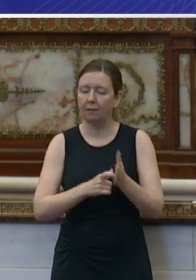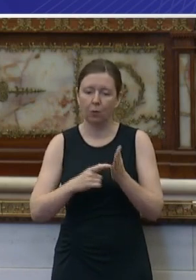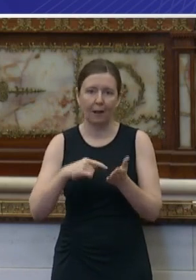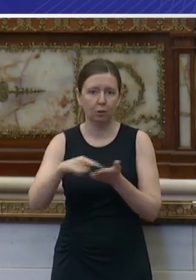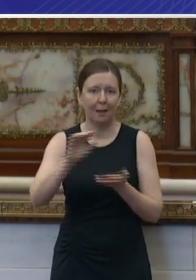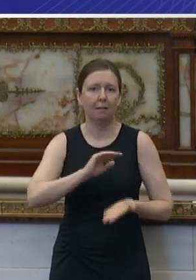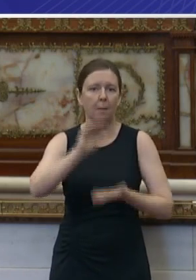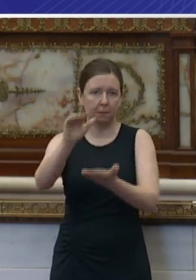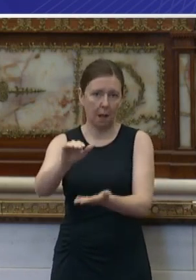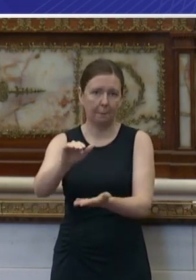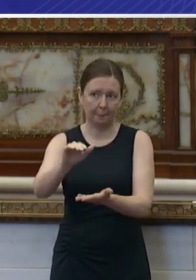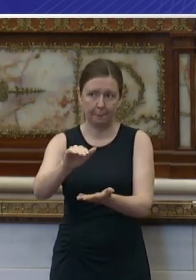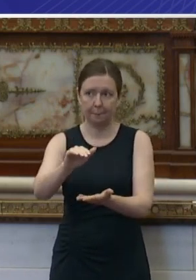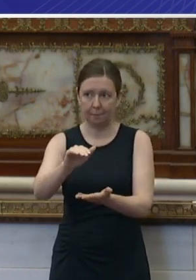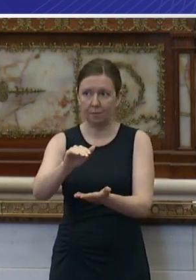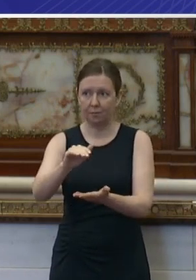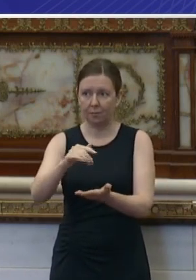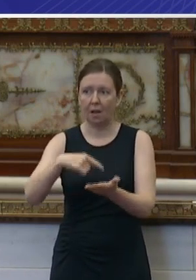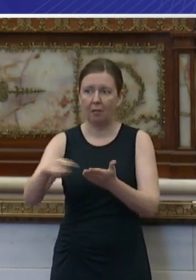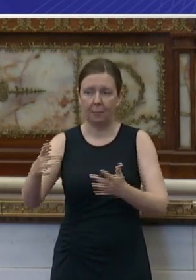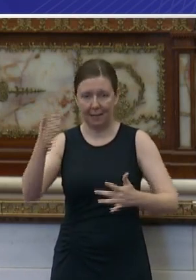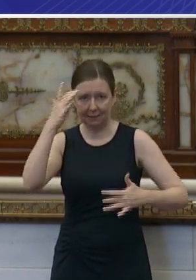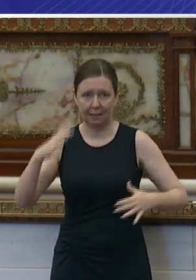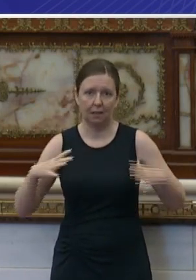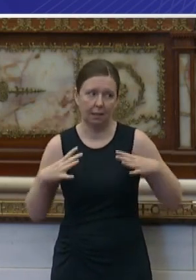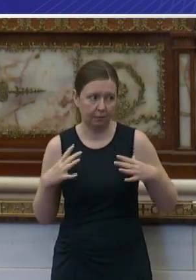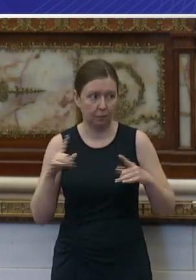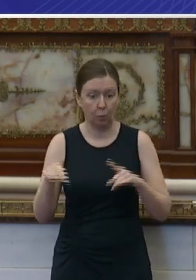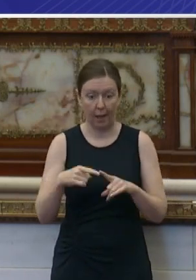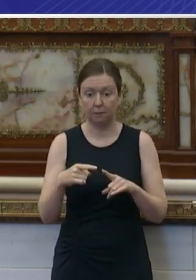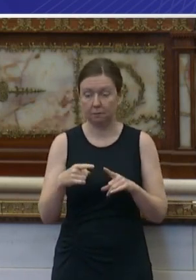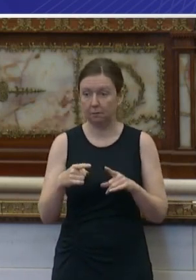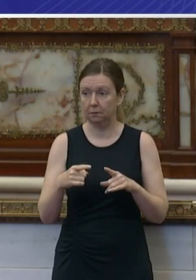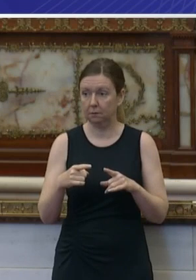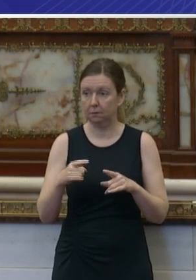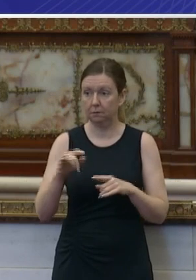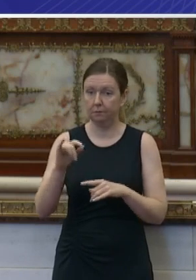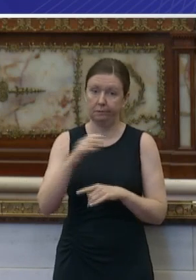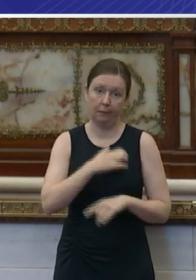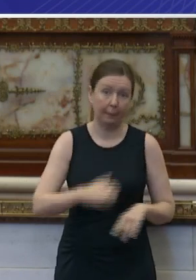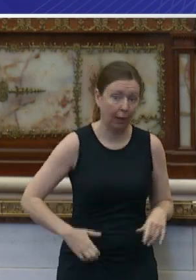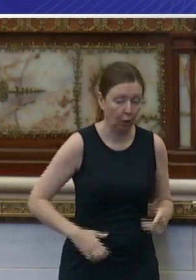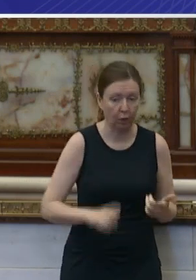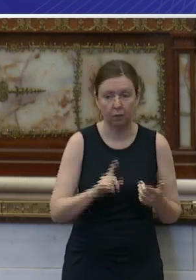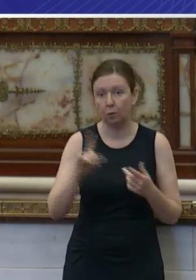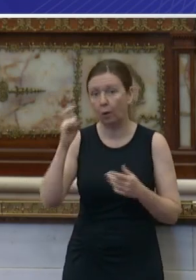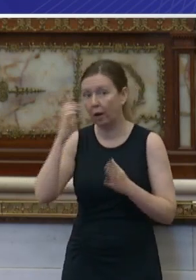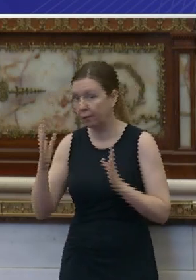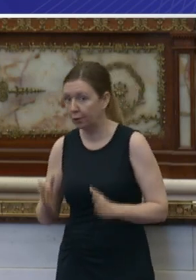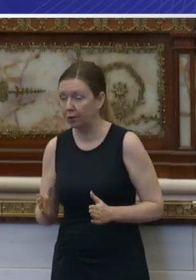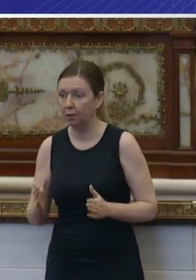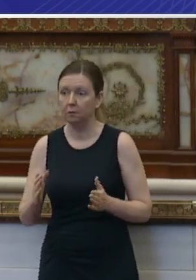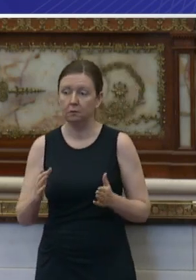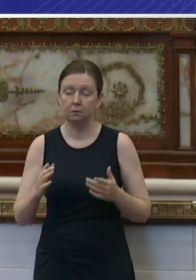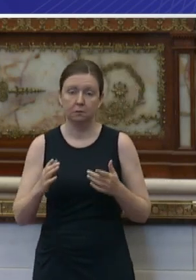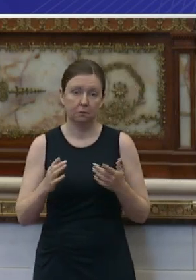pay lump sum of paid sick leave upon Jim Kenney or Governor Wolf